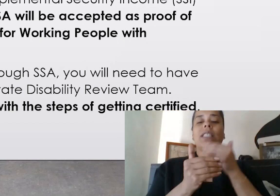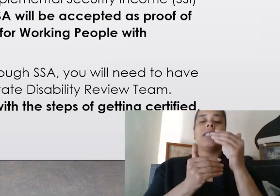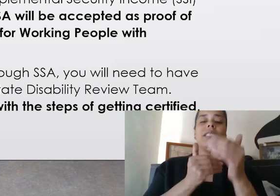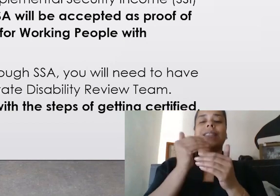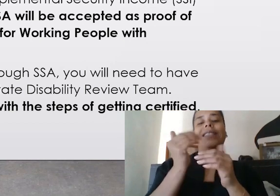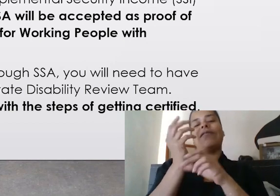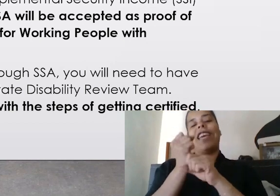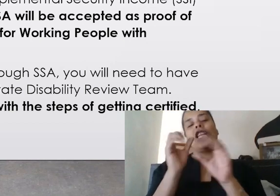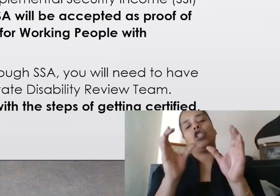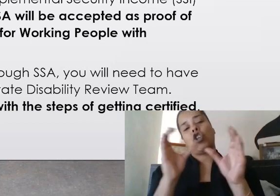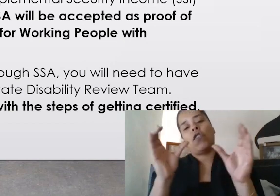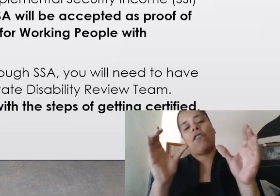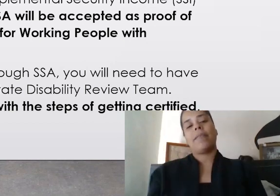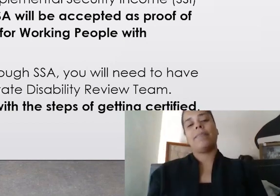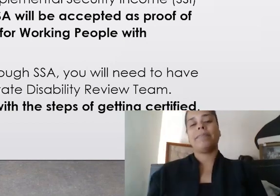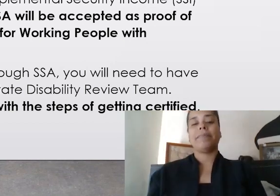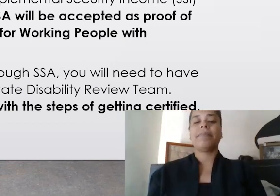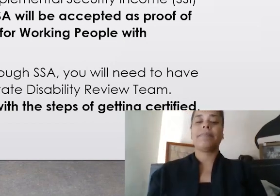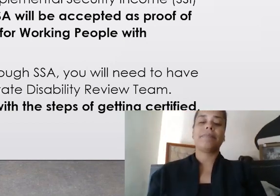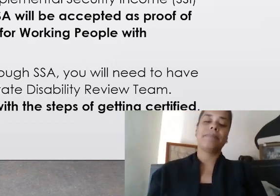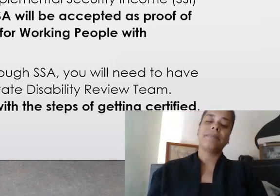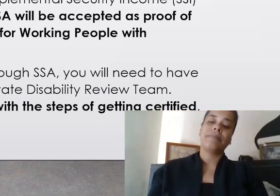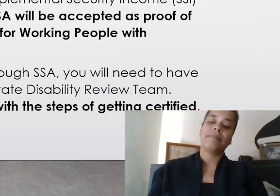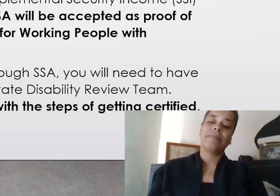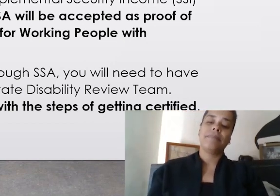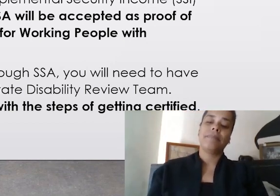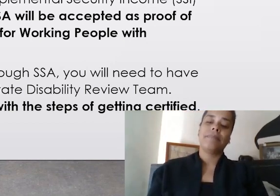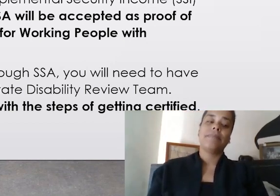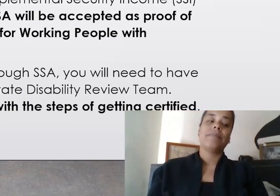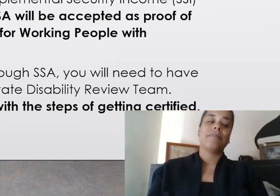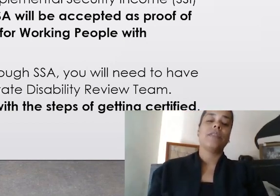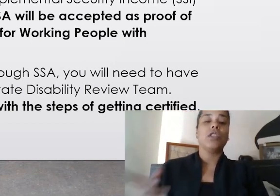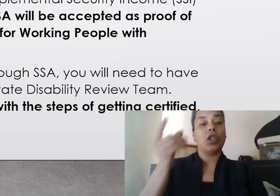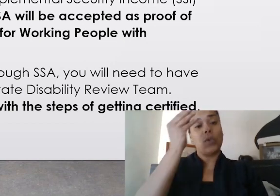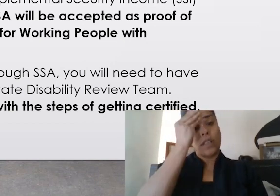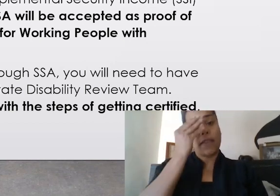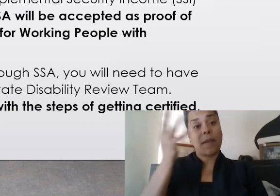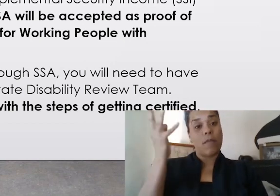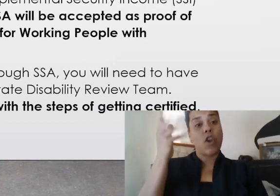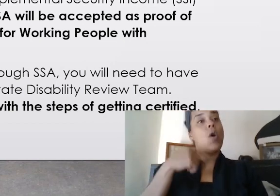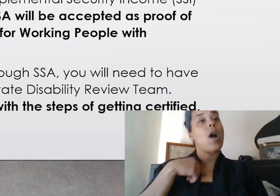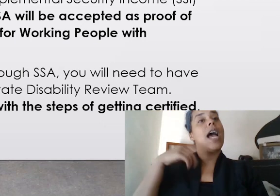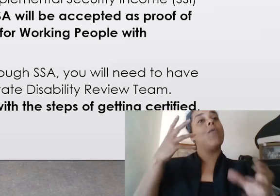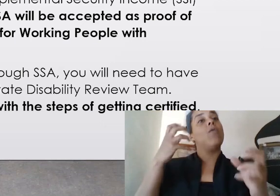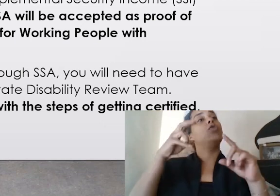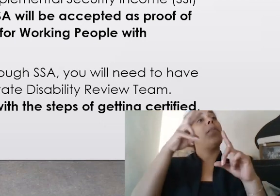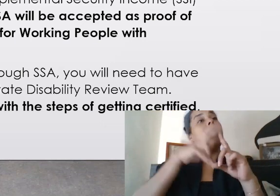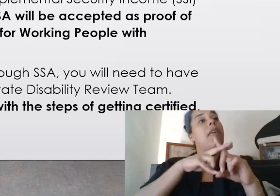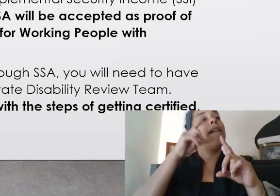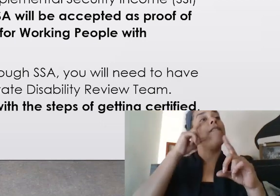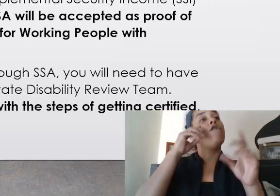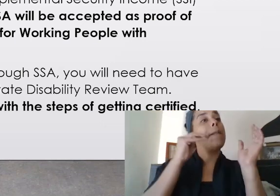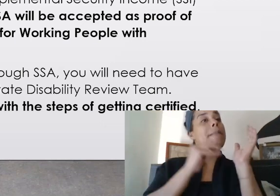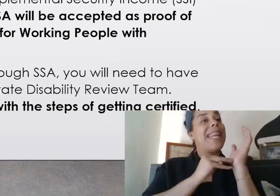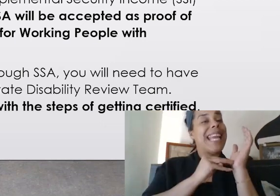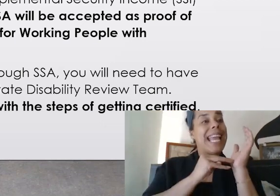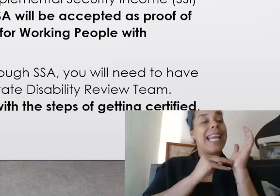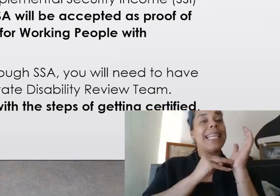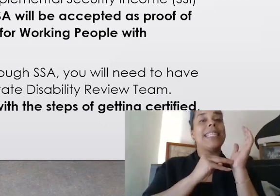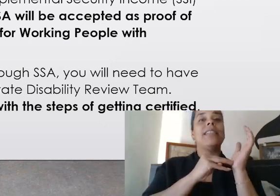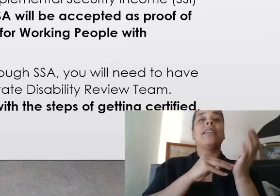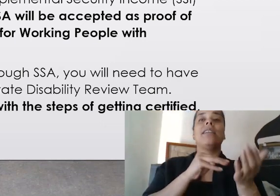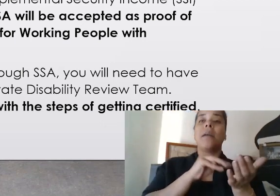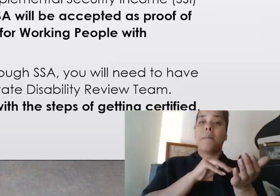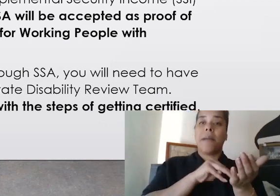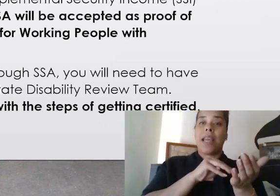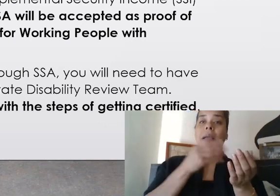certified. So you let them know that you want to apply for Medicaid buy-in for